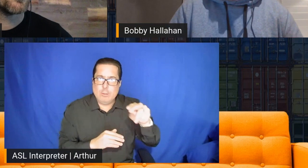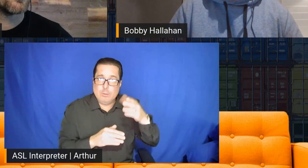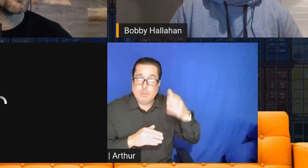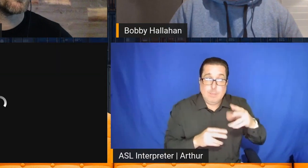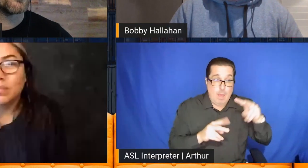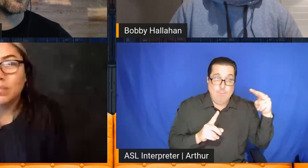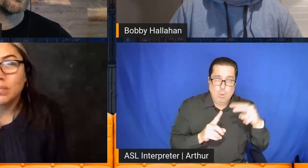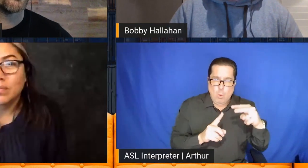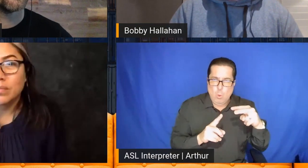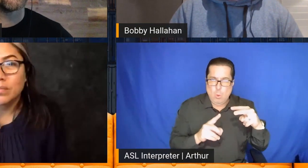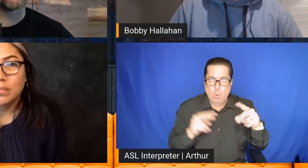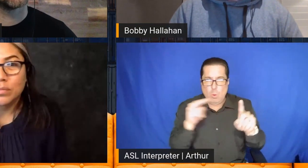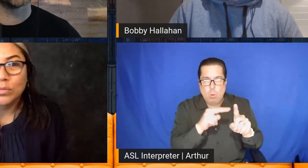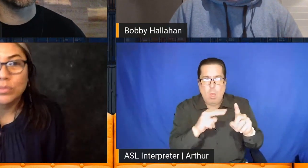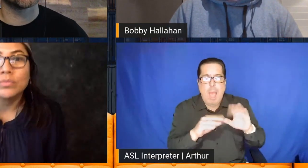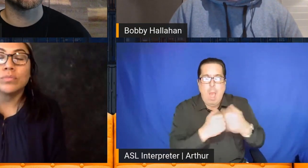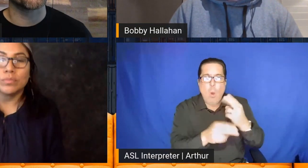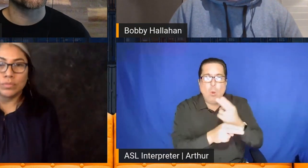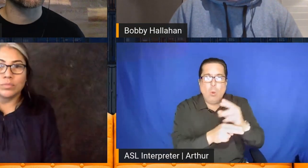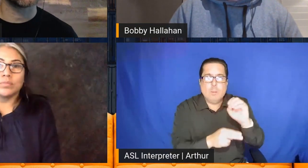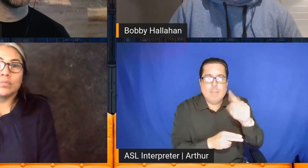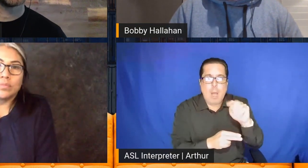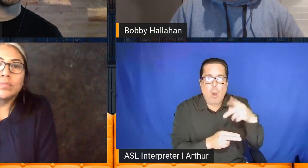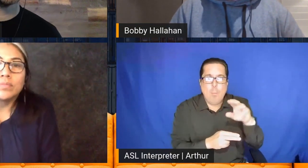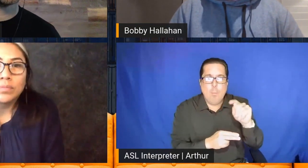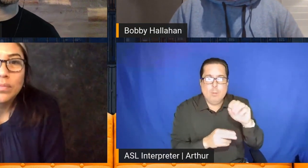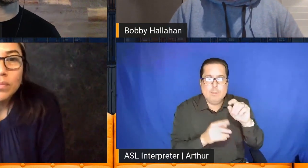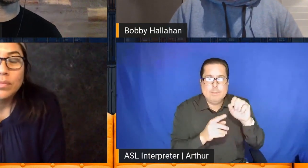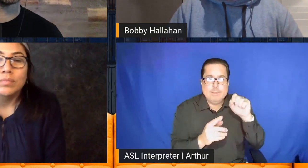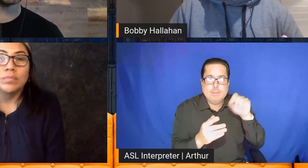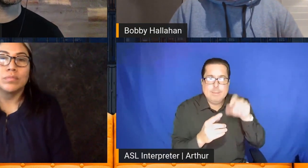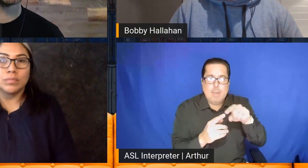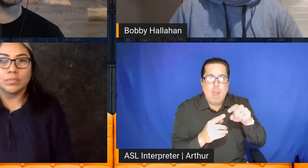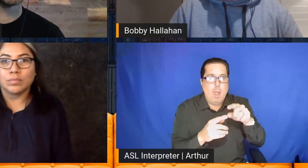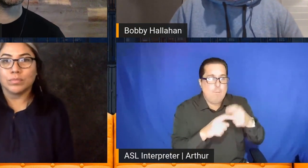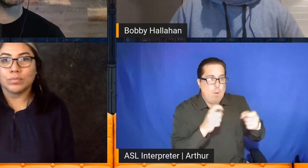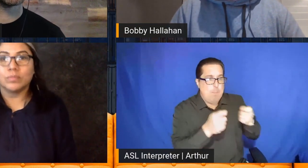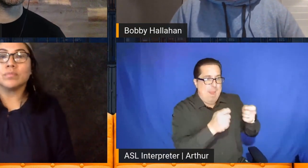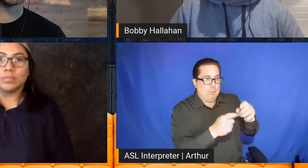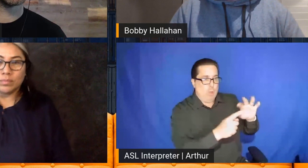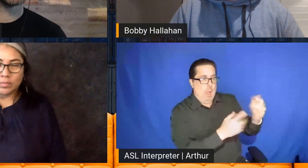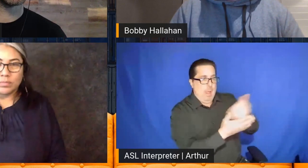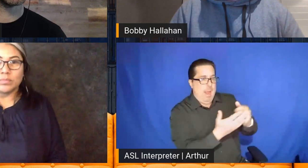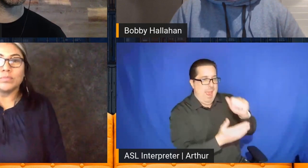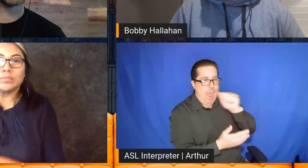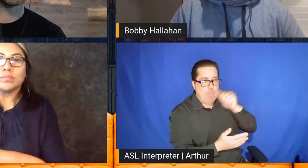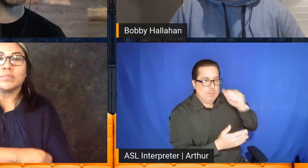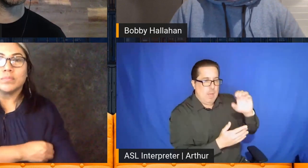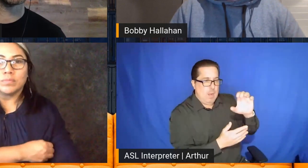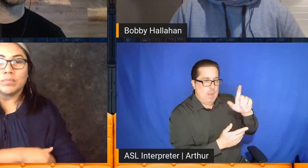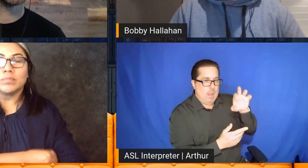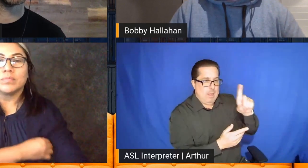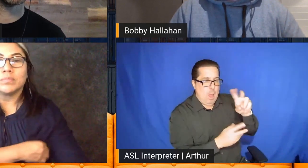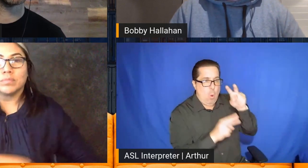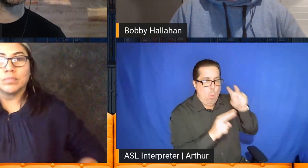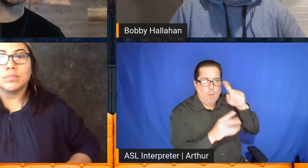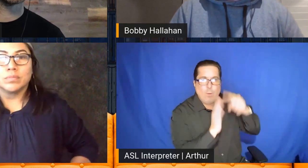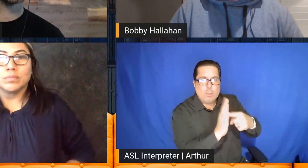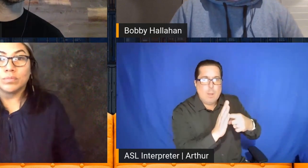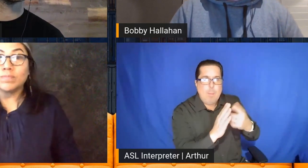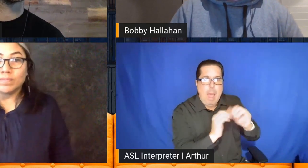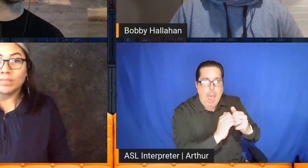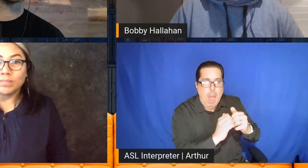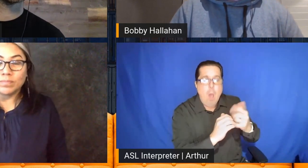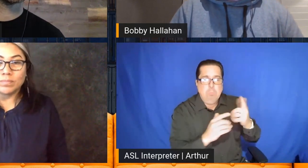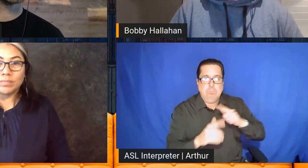How are we going to use these new output signals that we're getting from managed collectors like Amazon CloudWatch, for example? How can we use those vended metrics to